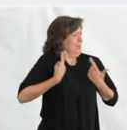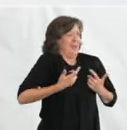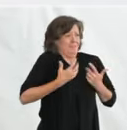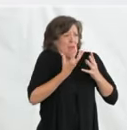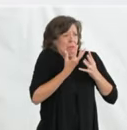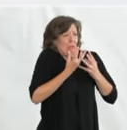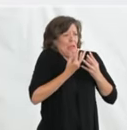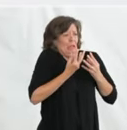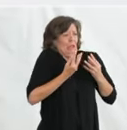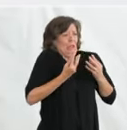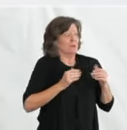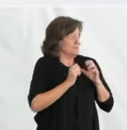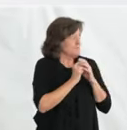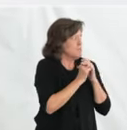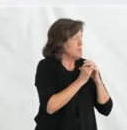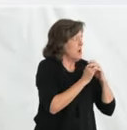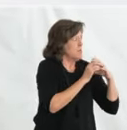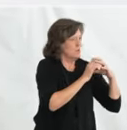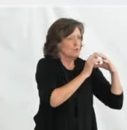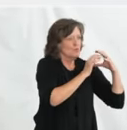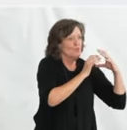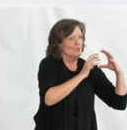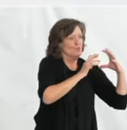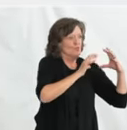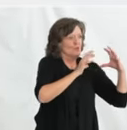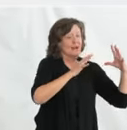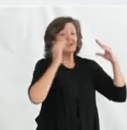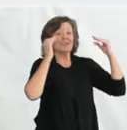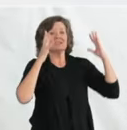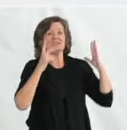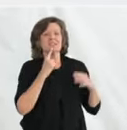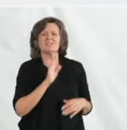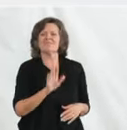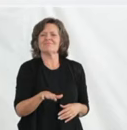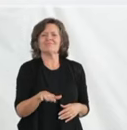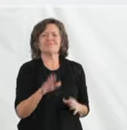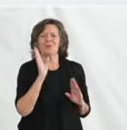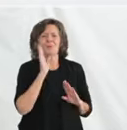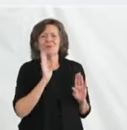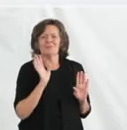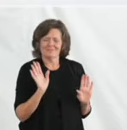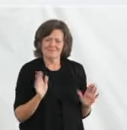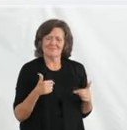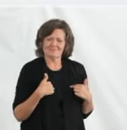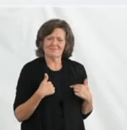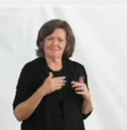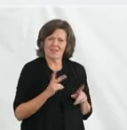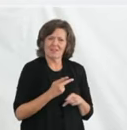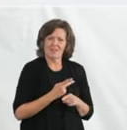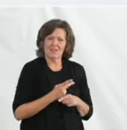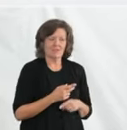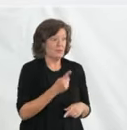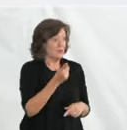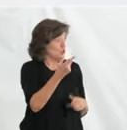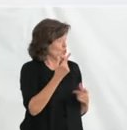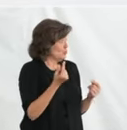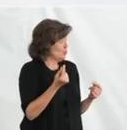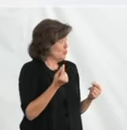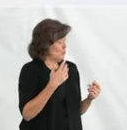blob grew larger and larger. And Mrs. Barrett said, don't panic, I'll take care of this. And she grabbed the front of her dress